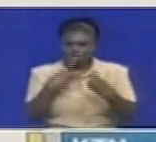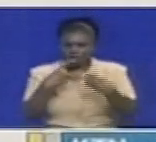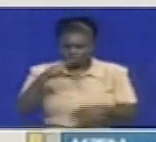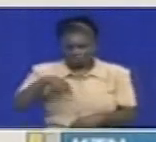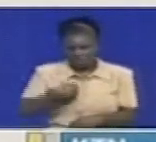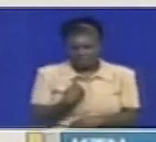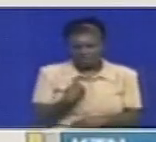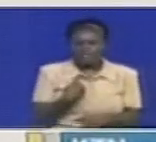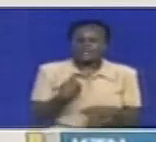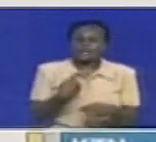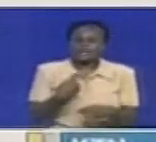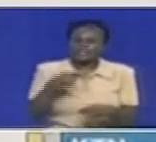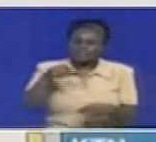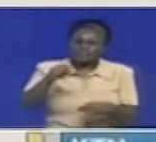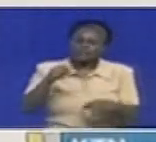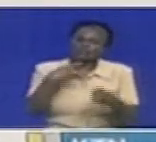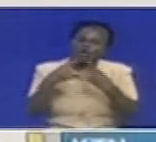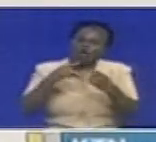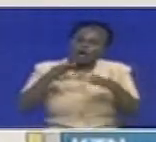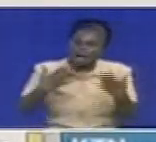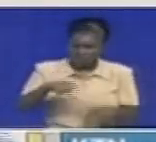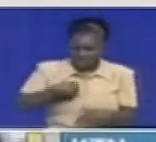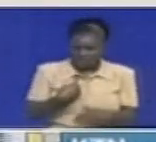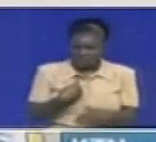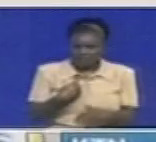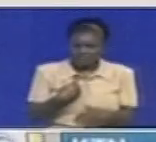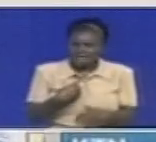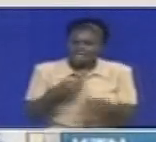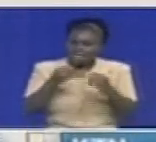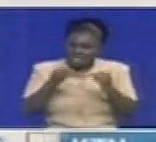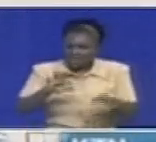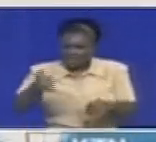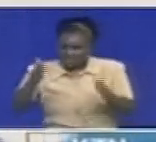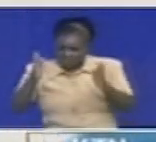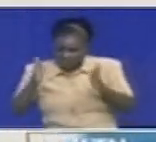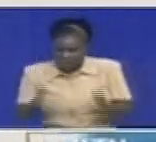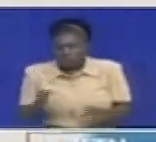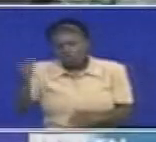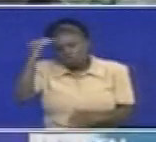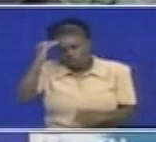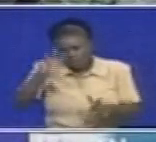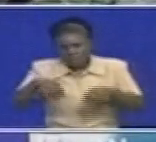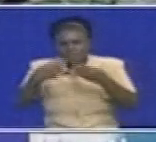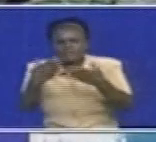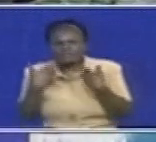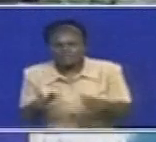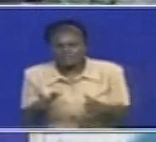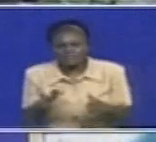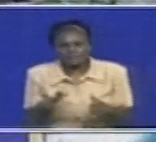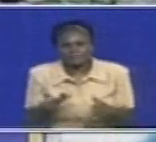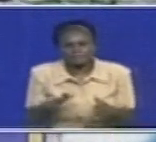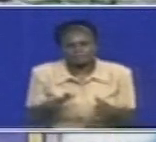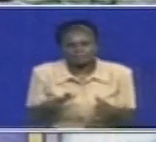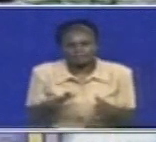themselves. And how can they talk to themselves and monitor themselves unless some other person who has the knowledge has given it to them?